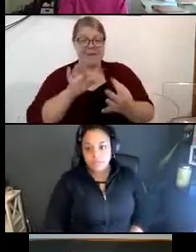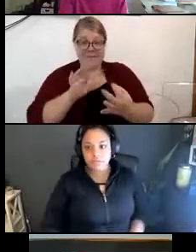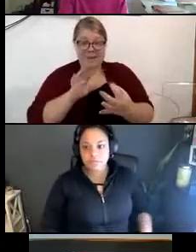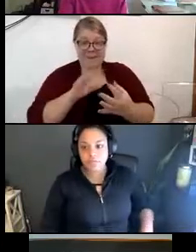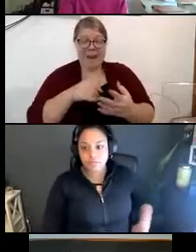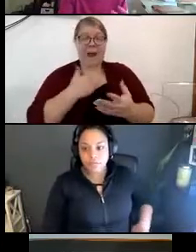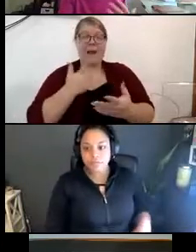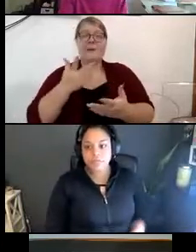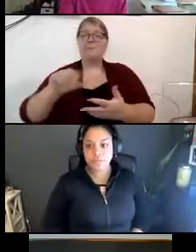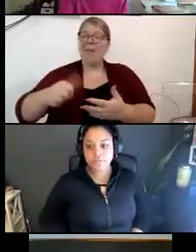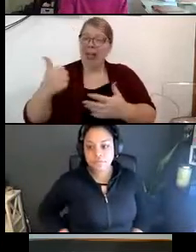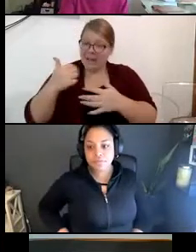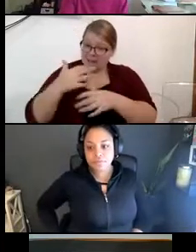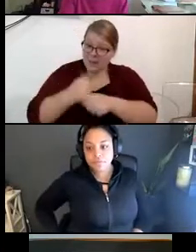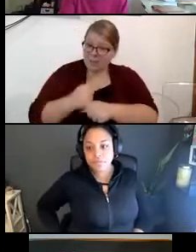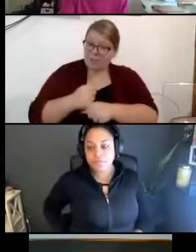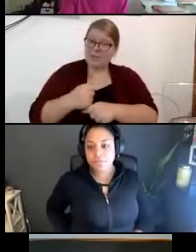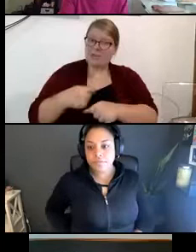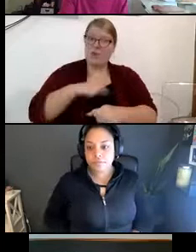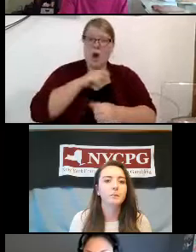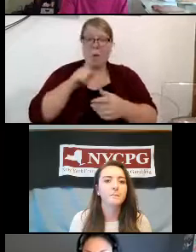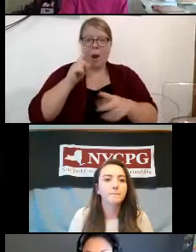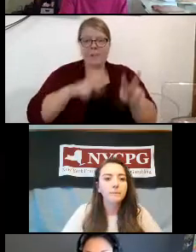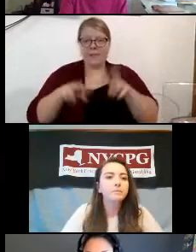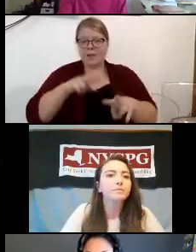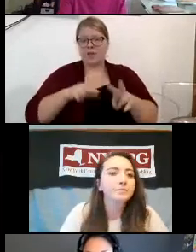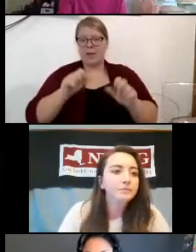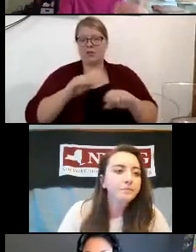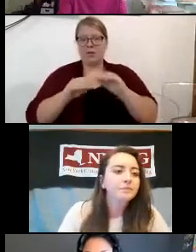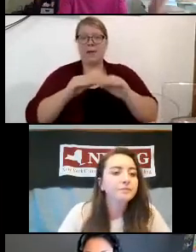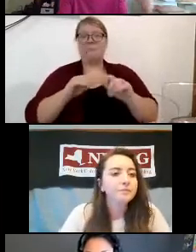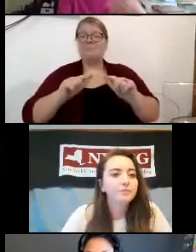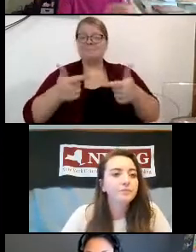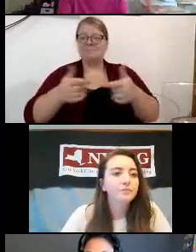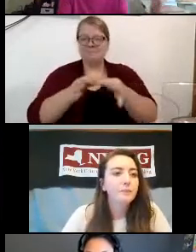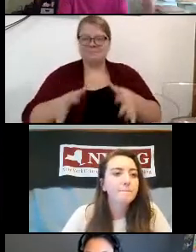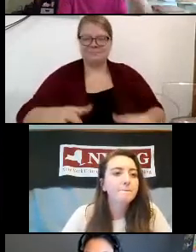correct any summaries or any of our observations, and keep